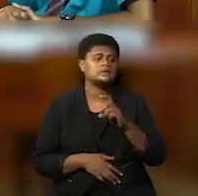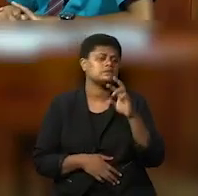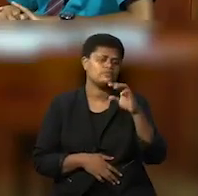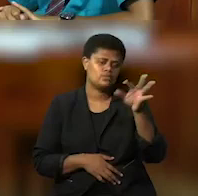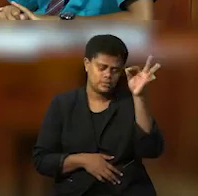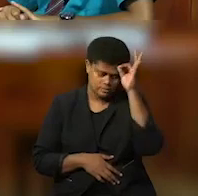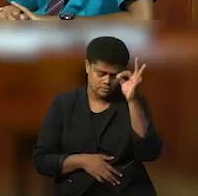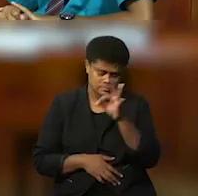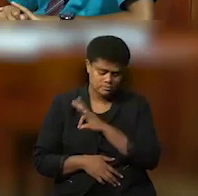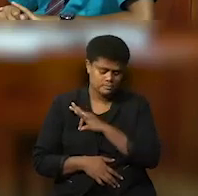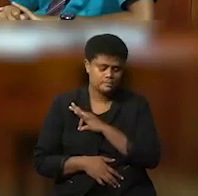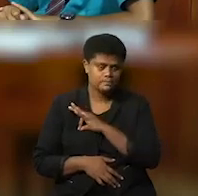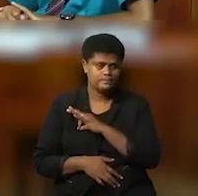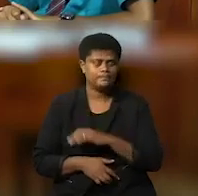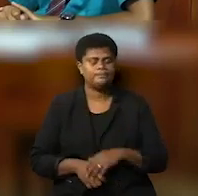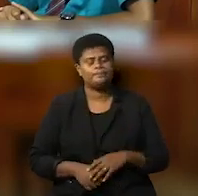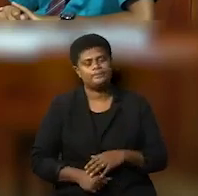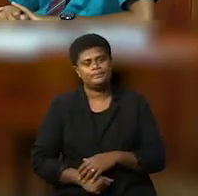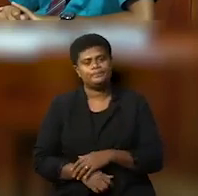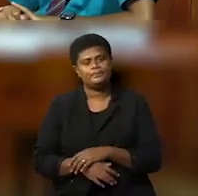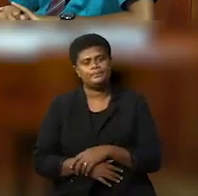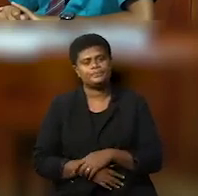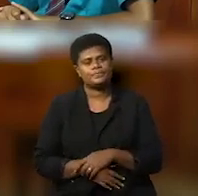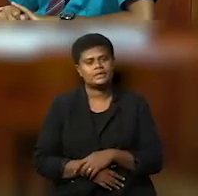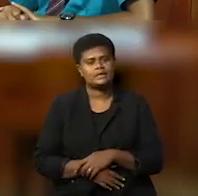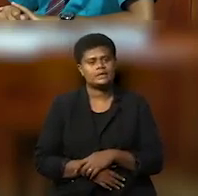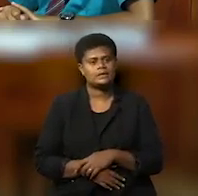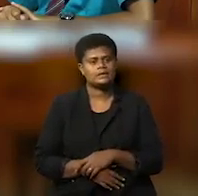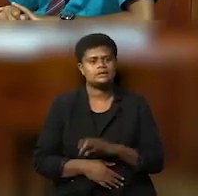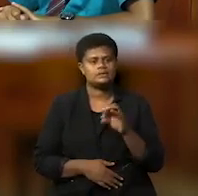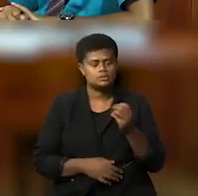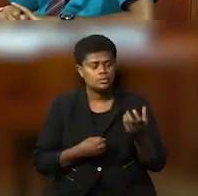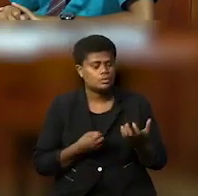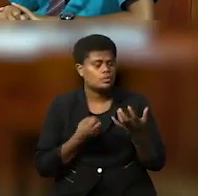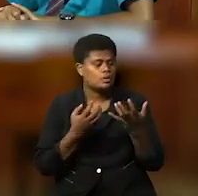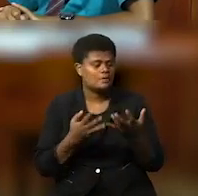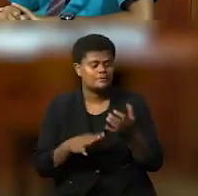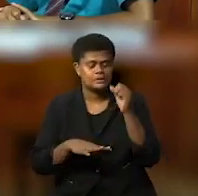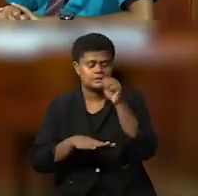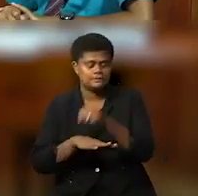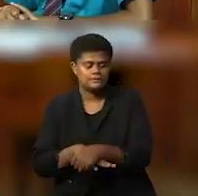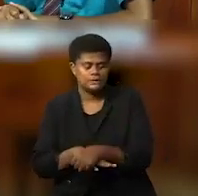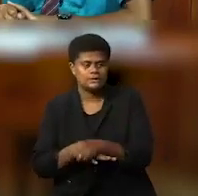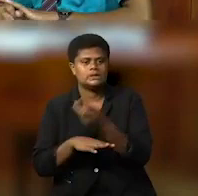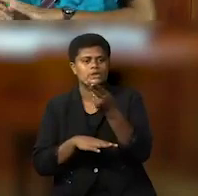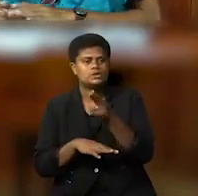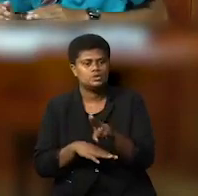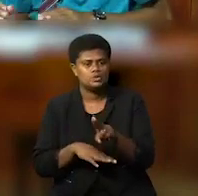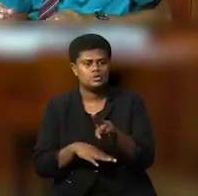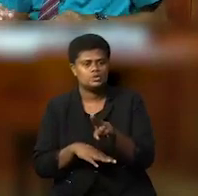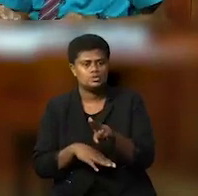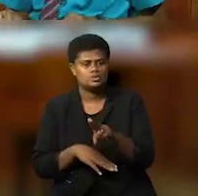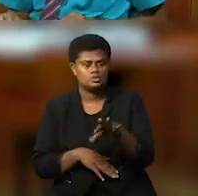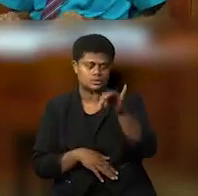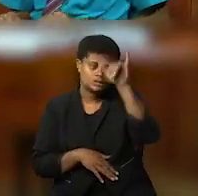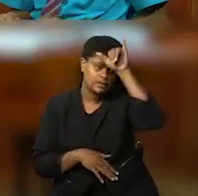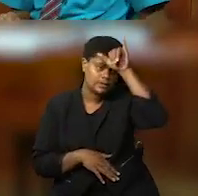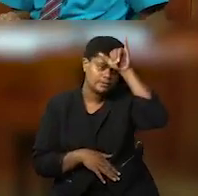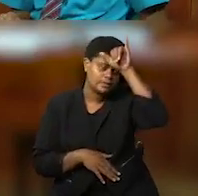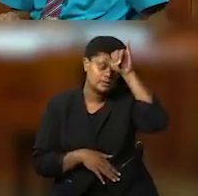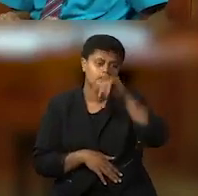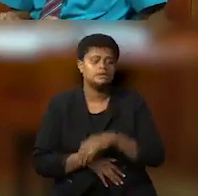us back to him. And, you know, once and for all, vindicating the righteous and offering defeat to the adversary, the devil.